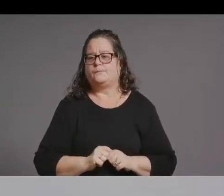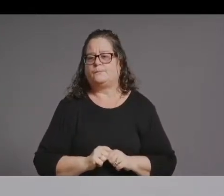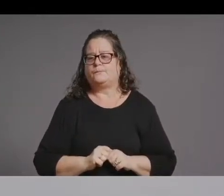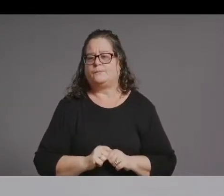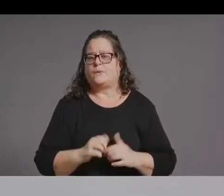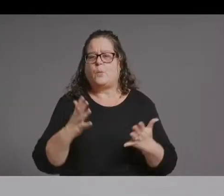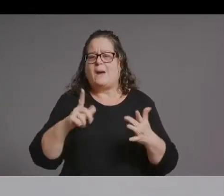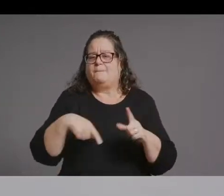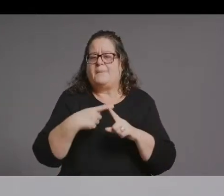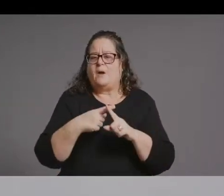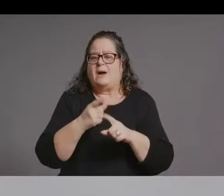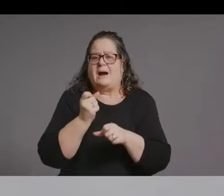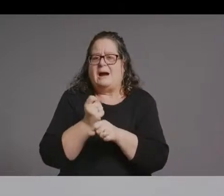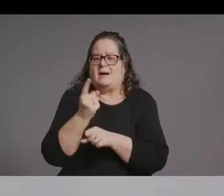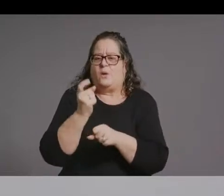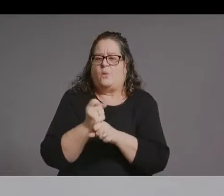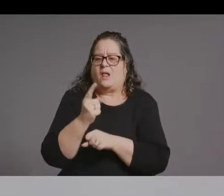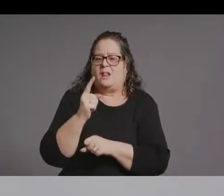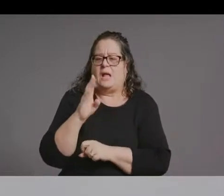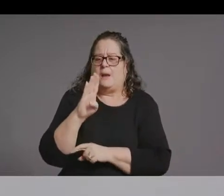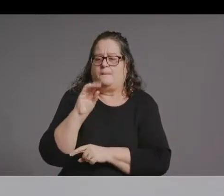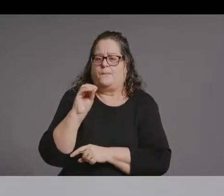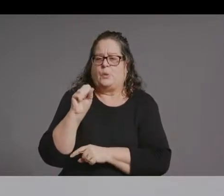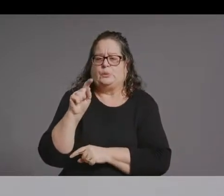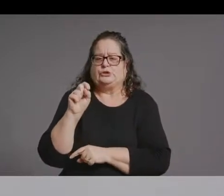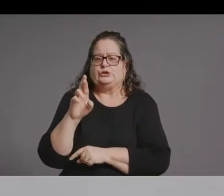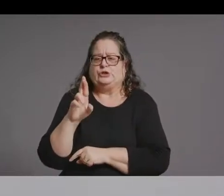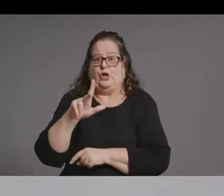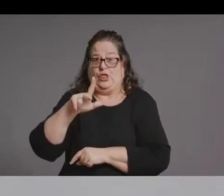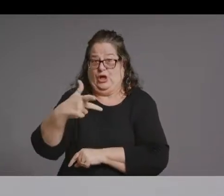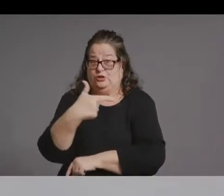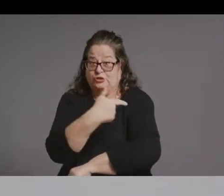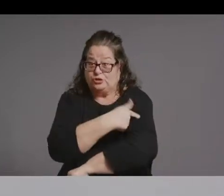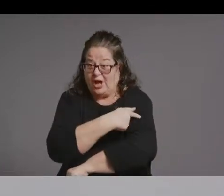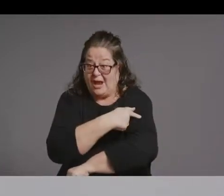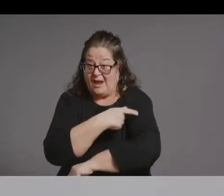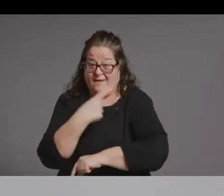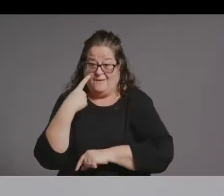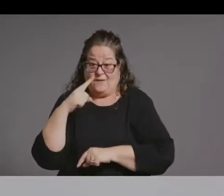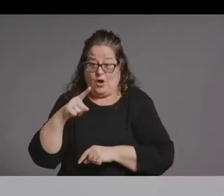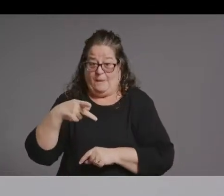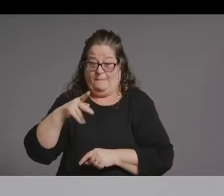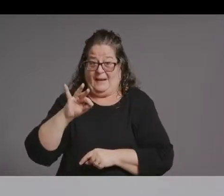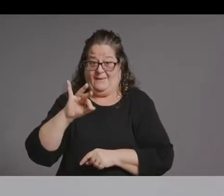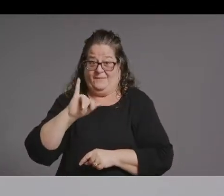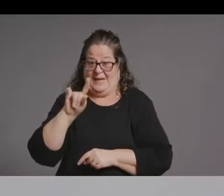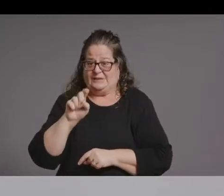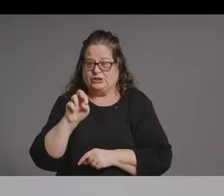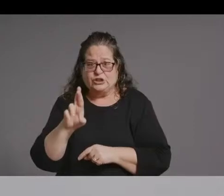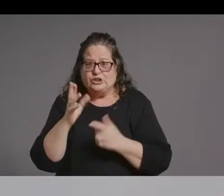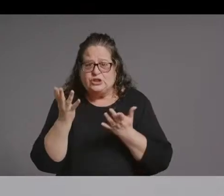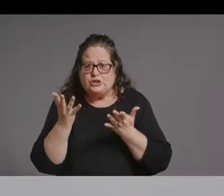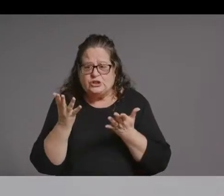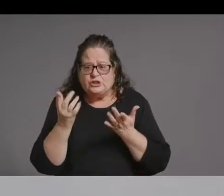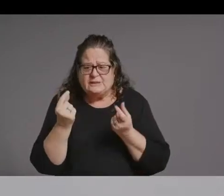about this issue of needing a third shot, at least with Pfizer. J&J is who knows what, and I don't know where Moderna